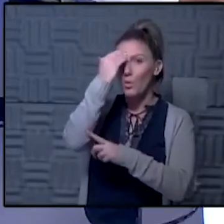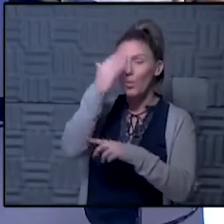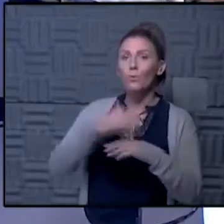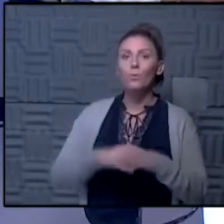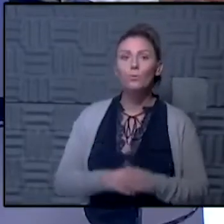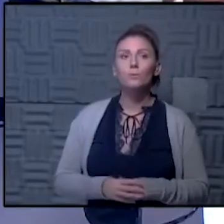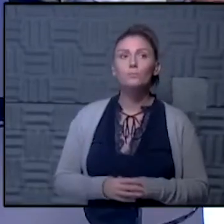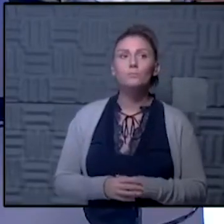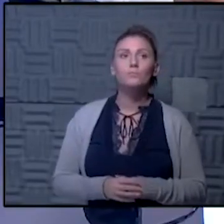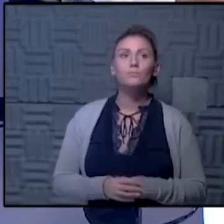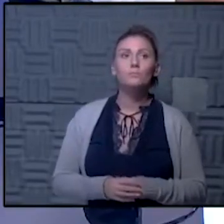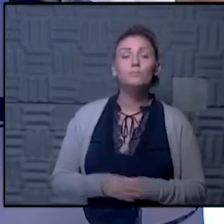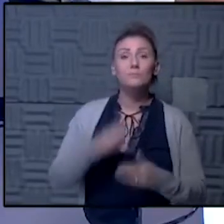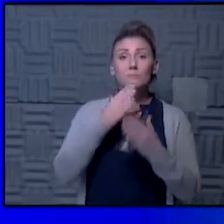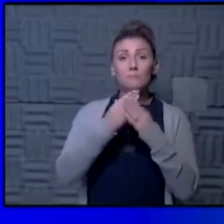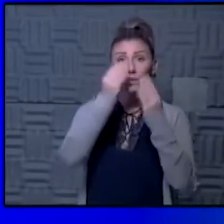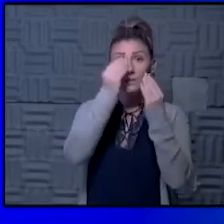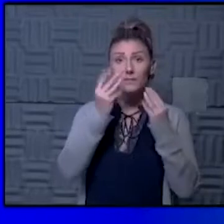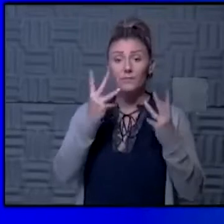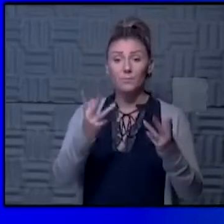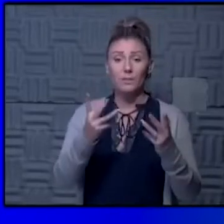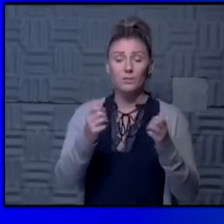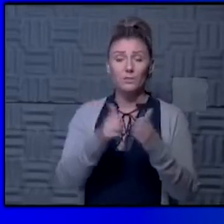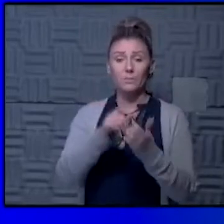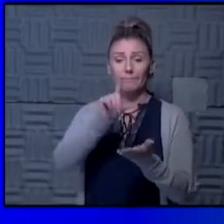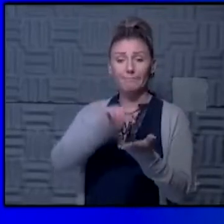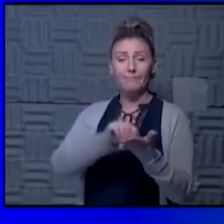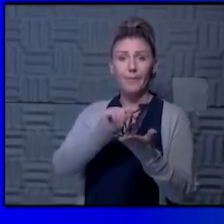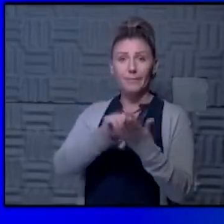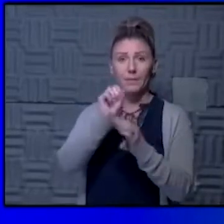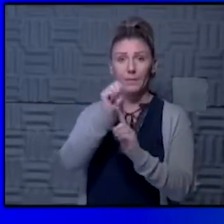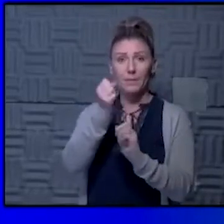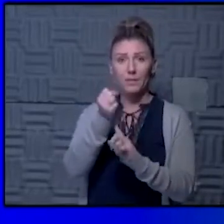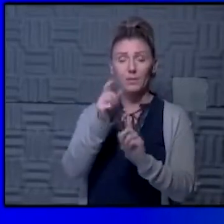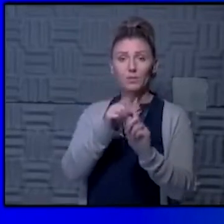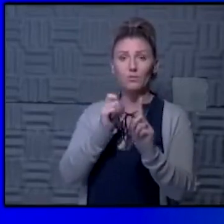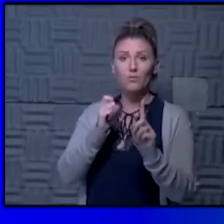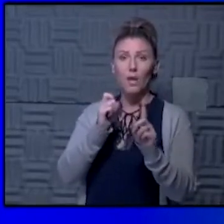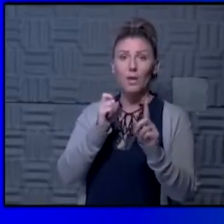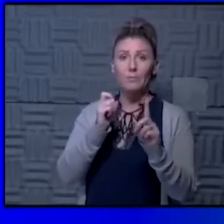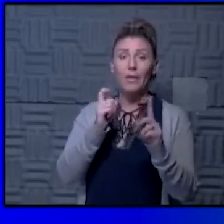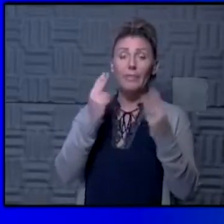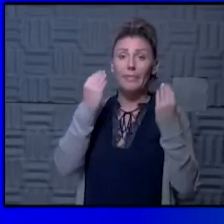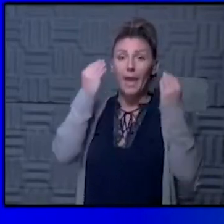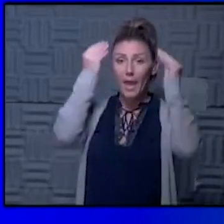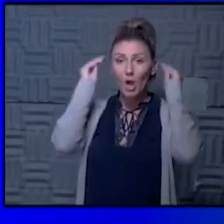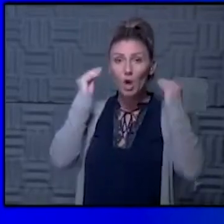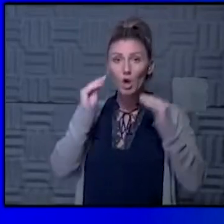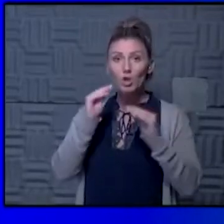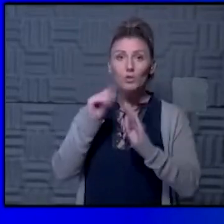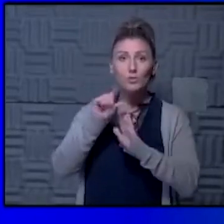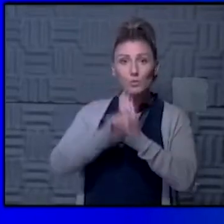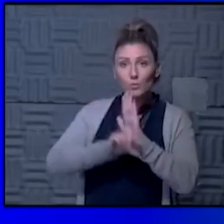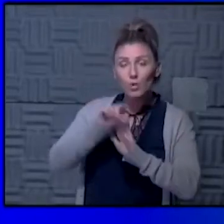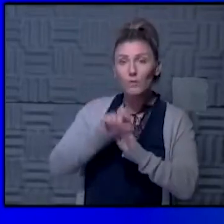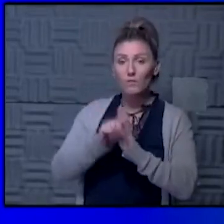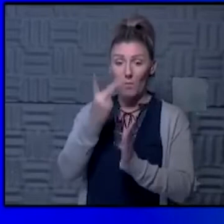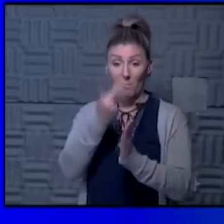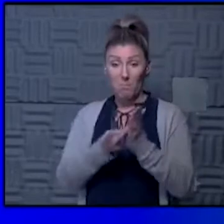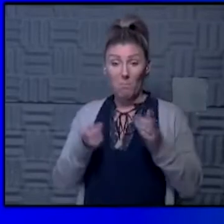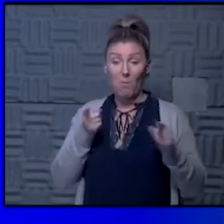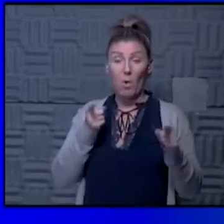it is good information that we have with the published cases from the hairdressers in Springfield, where both of